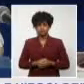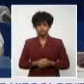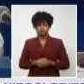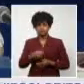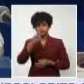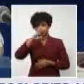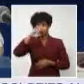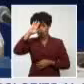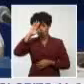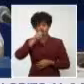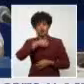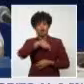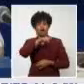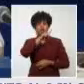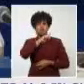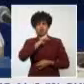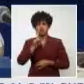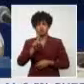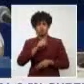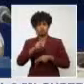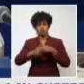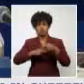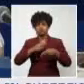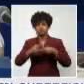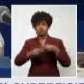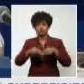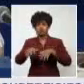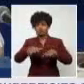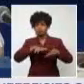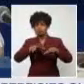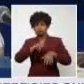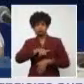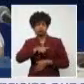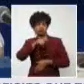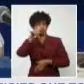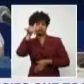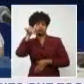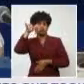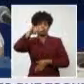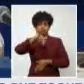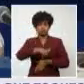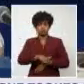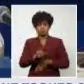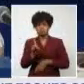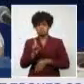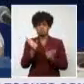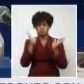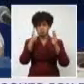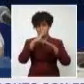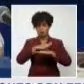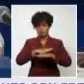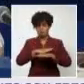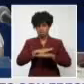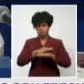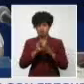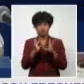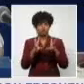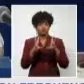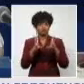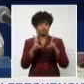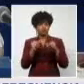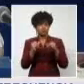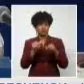In Cuba yesterday there were no entries of foreigners, therefore there is a total of